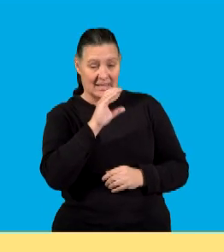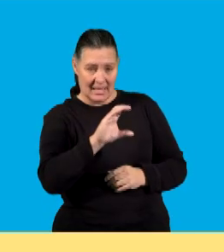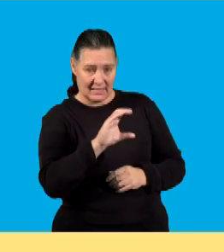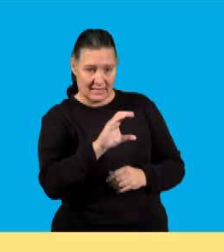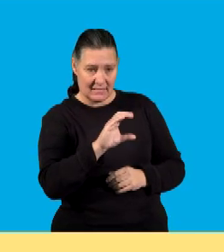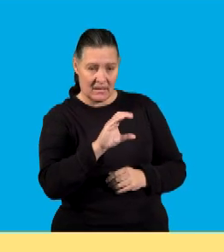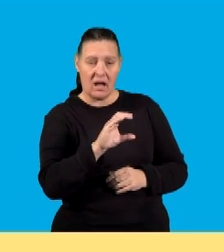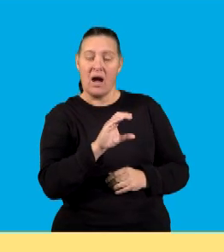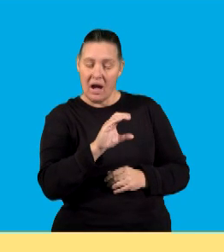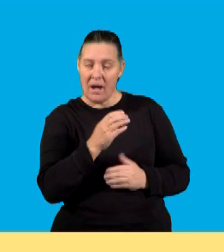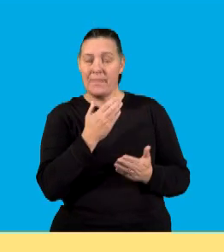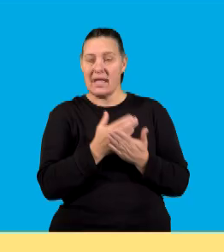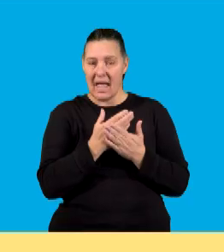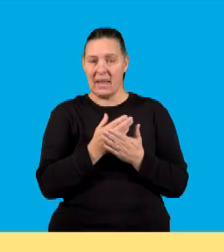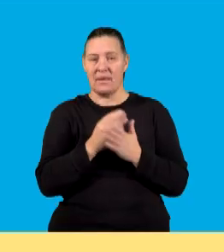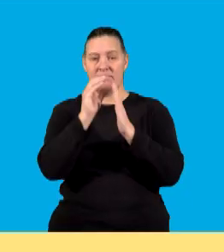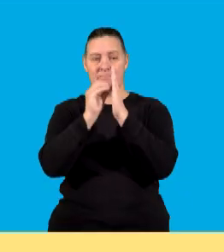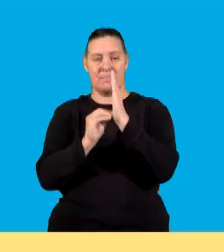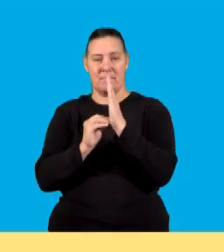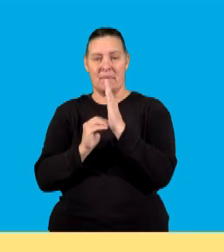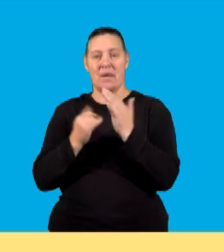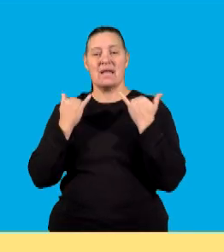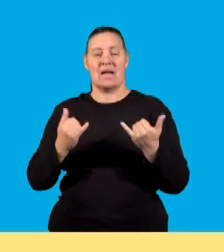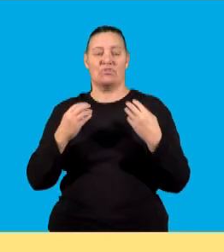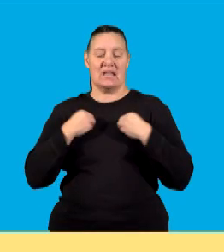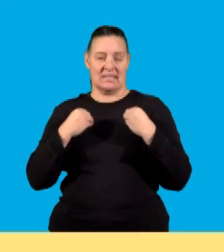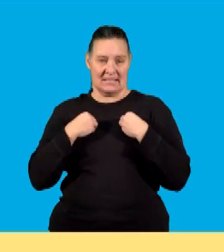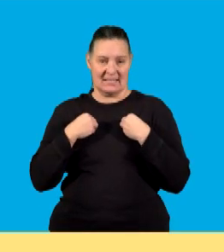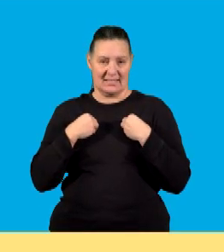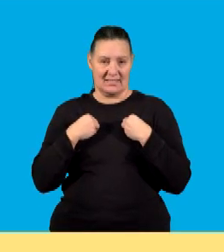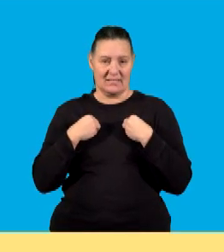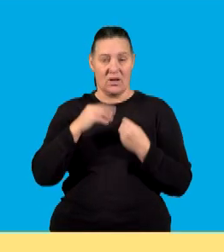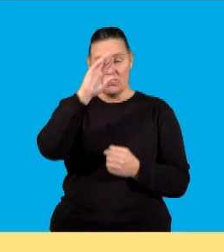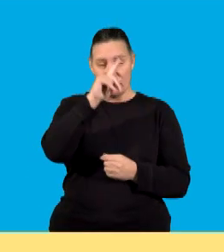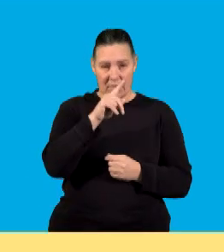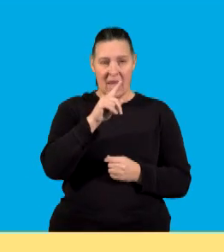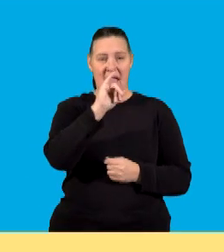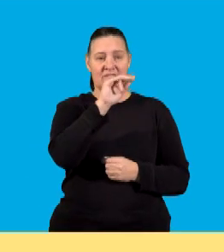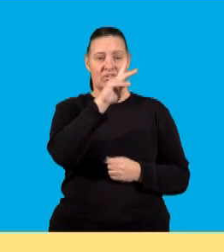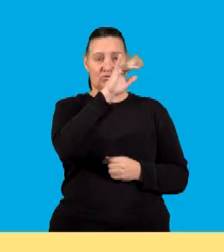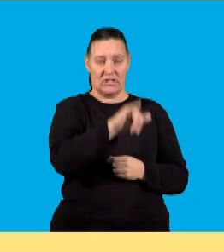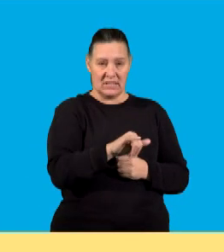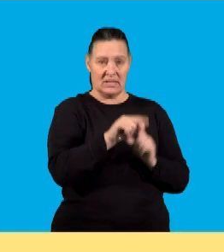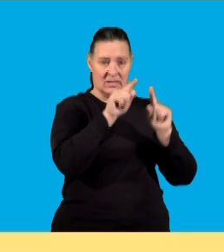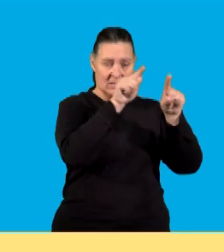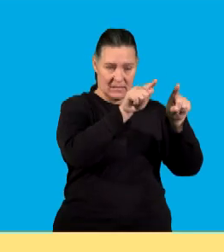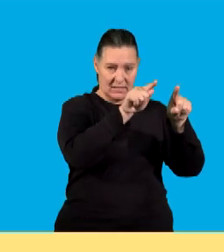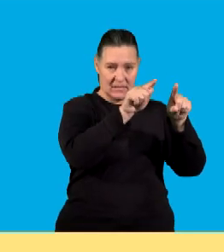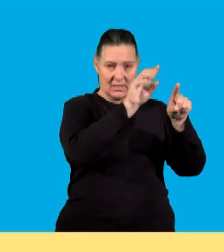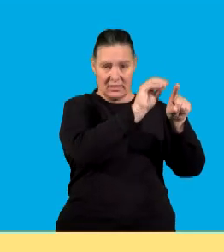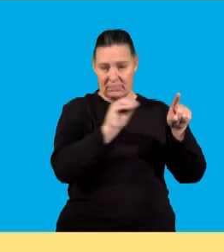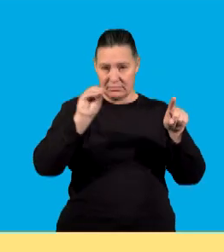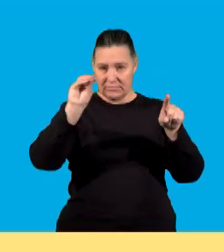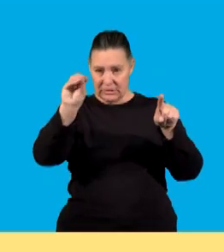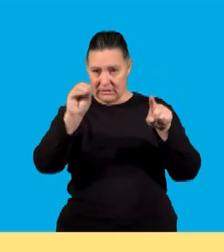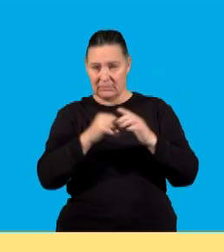I can then go and complete my current assets. Remember, I have my inventory. So I'll bring here my inventory. Then